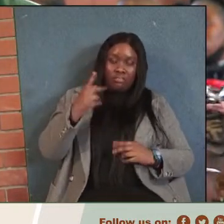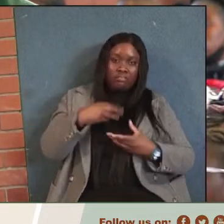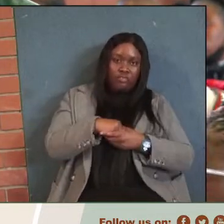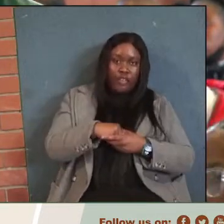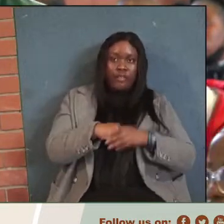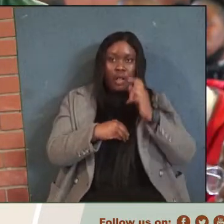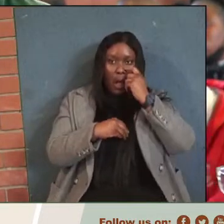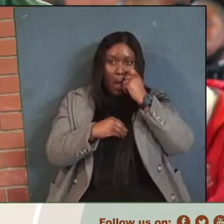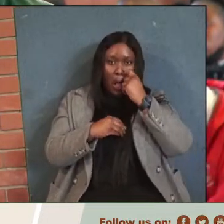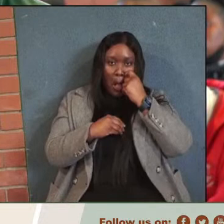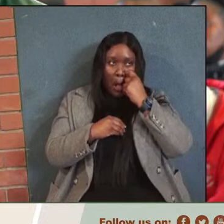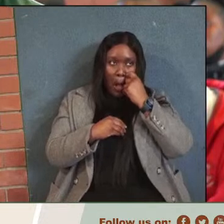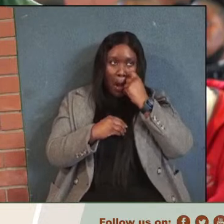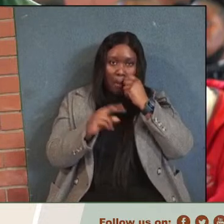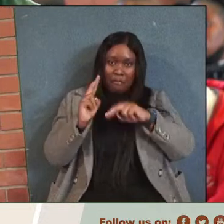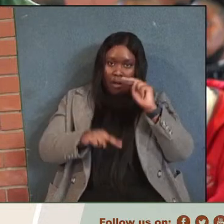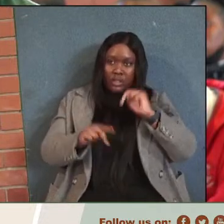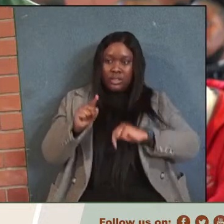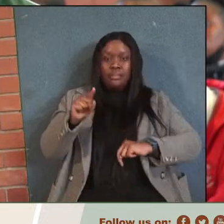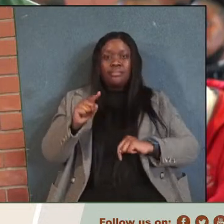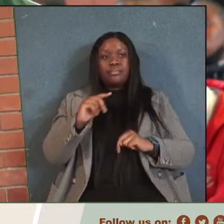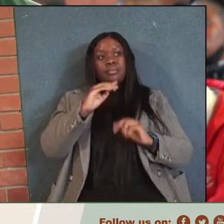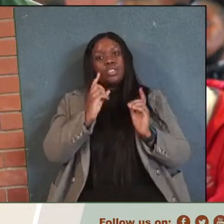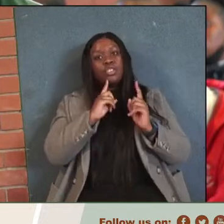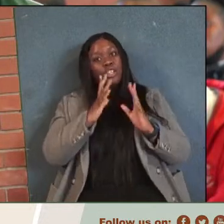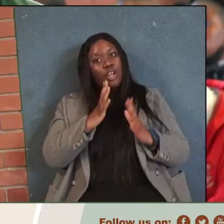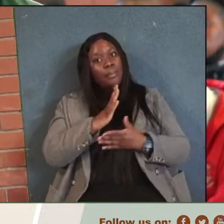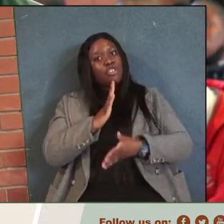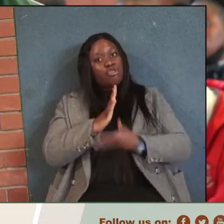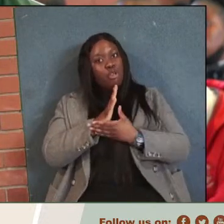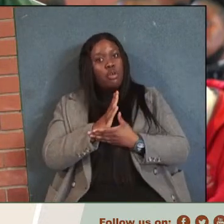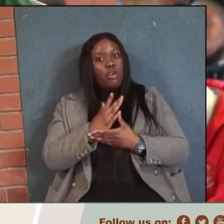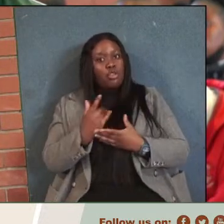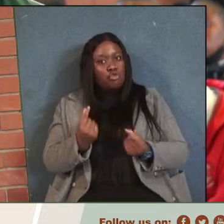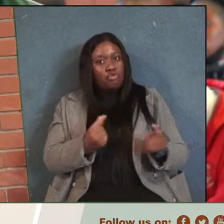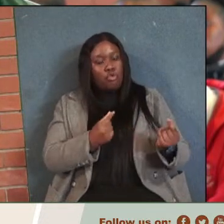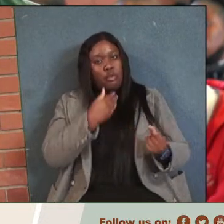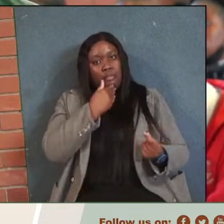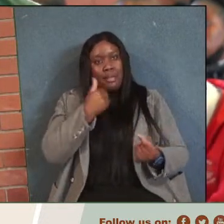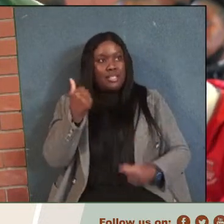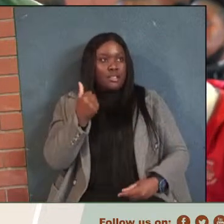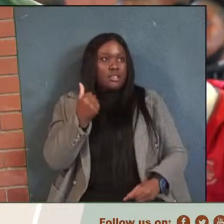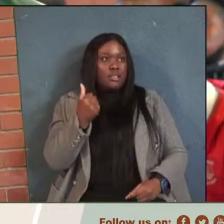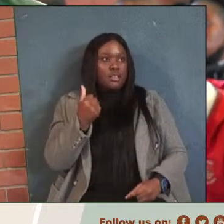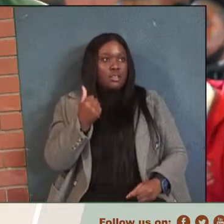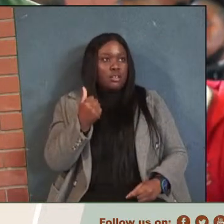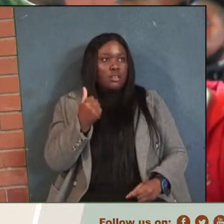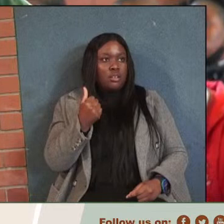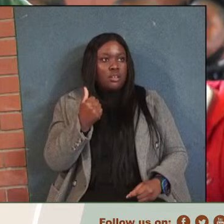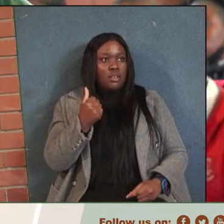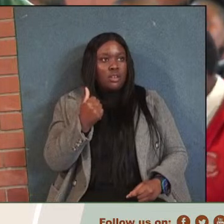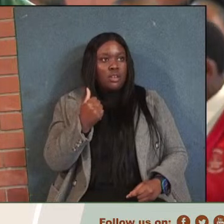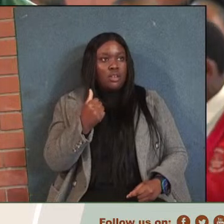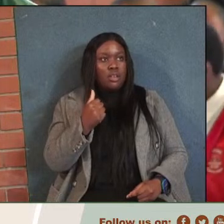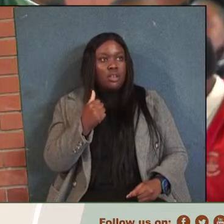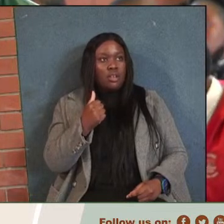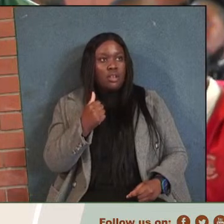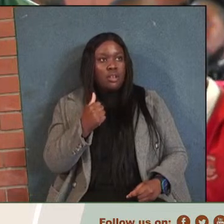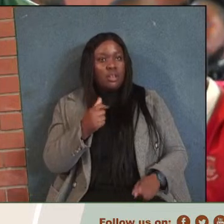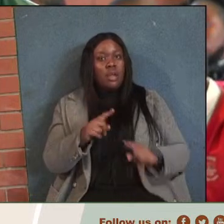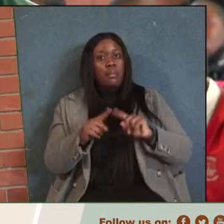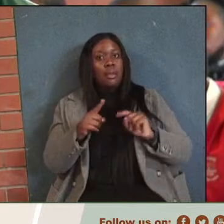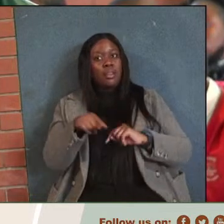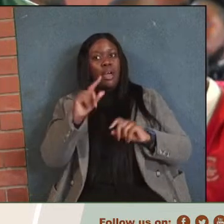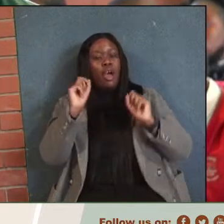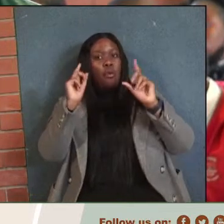Teachers make sure that they do their absolute best to prove to the government that they are perfect, however, are unaware of the effect it has on